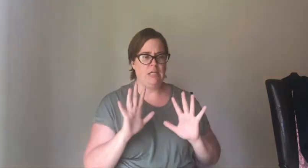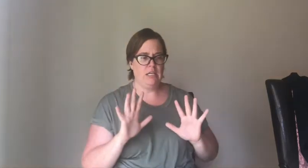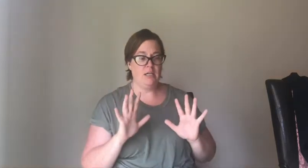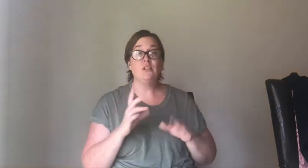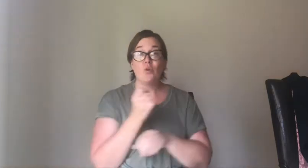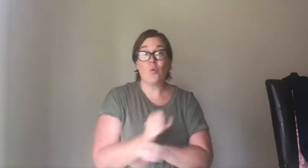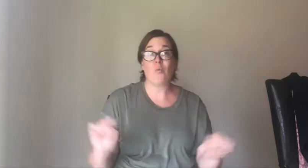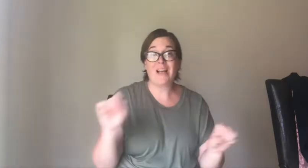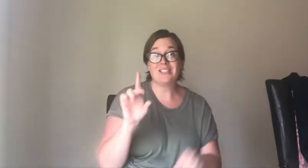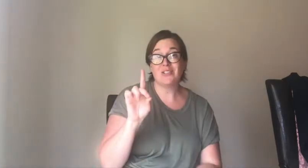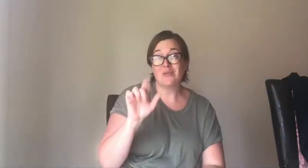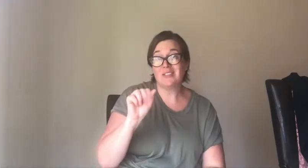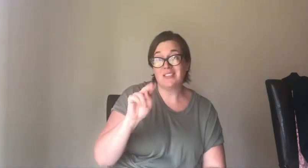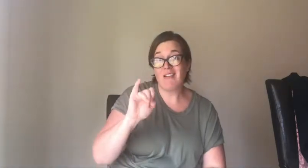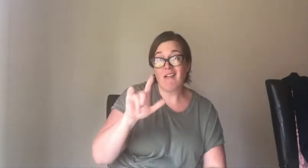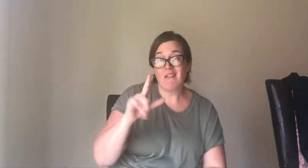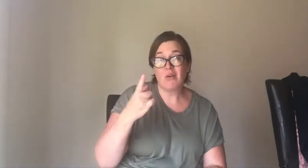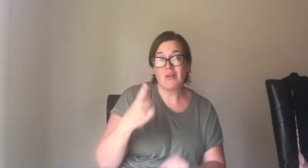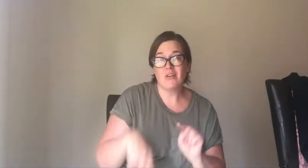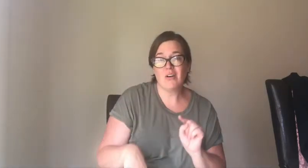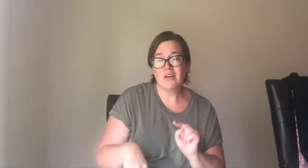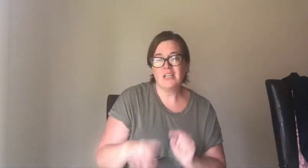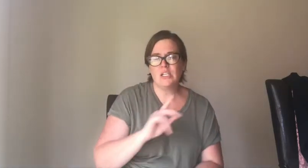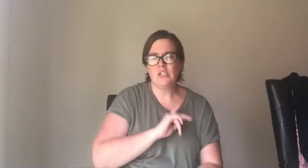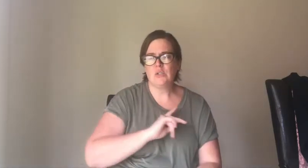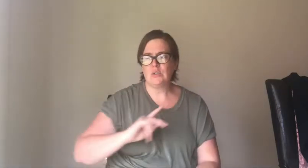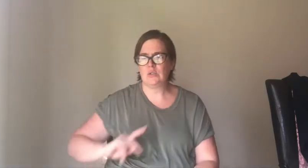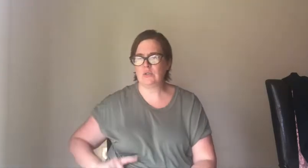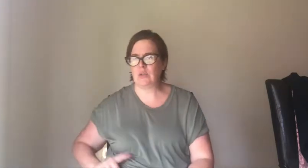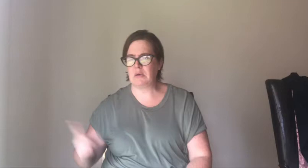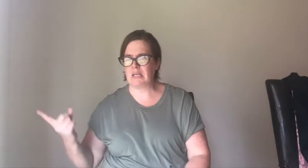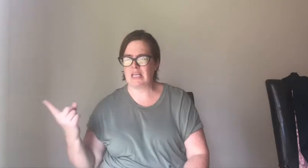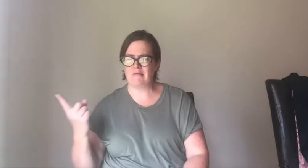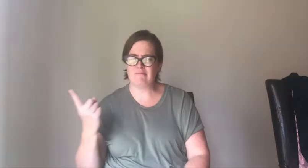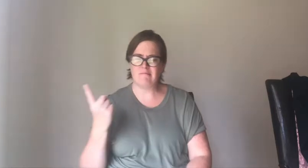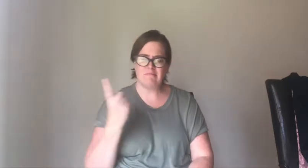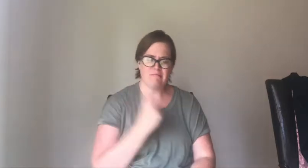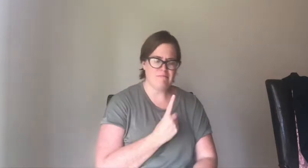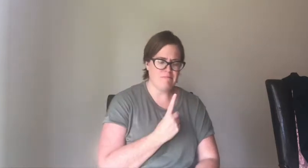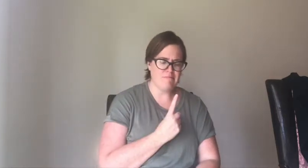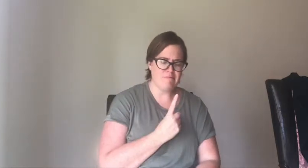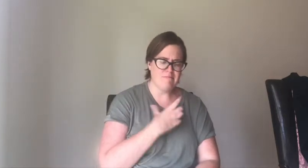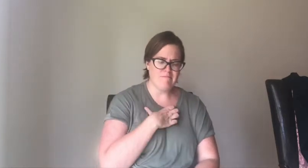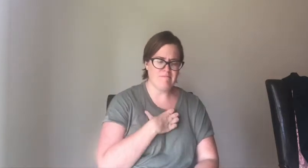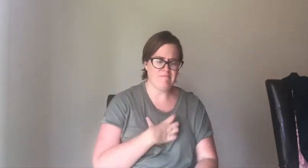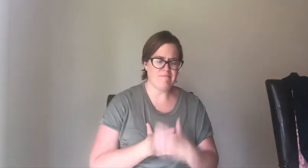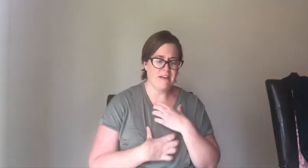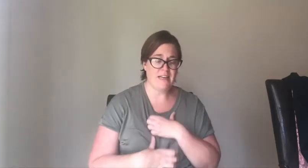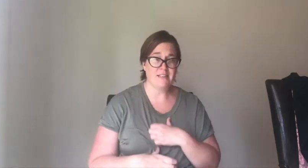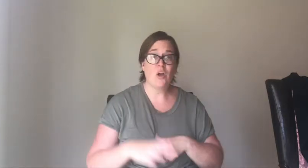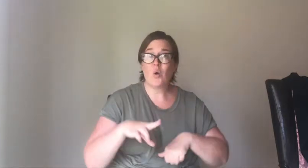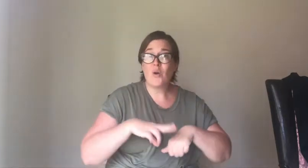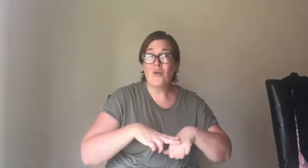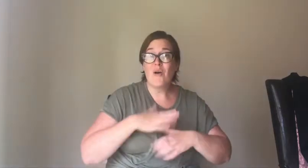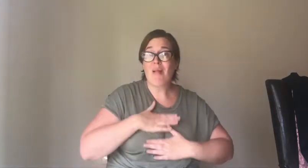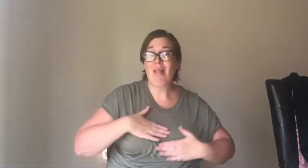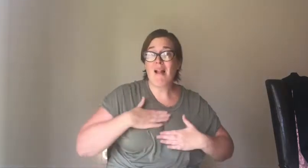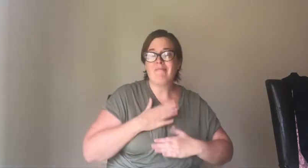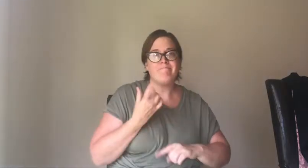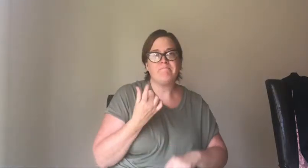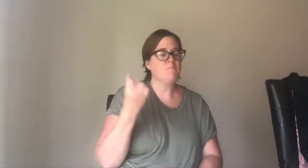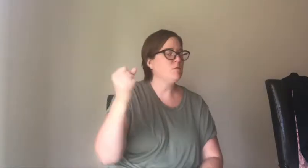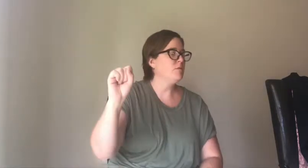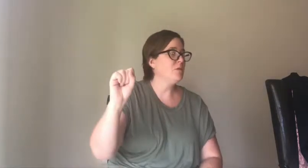gave orders for Daniel to be arrested and to be thrown into the den of lions. The king said to him, "May your God, whom you serve